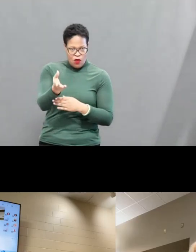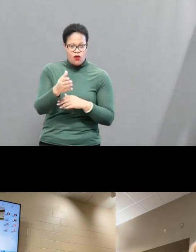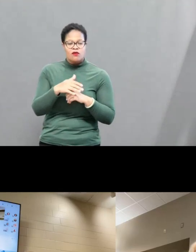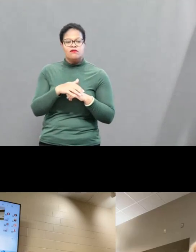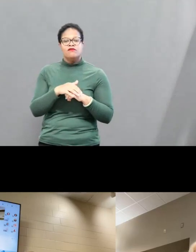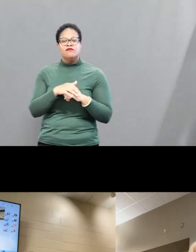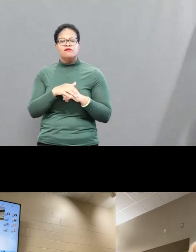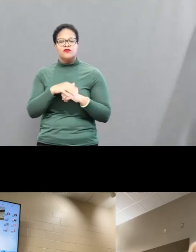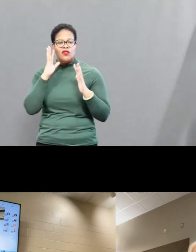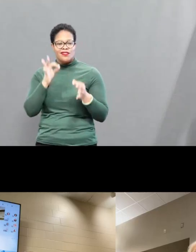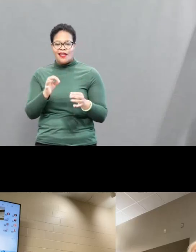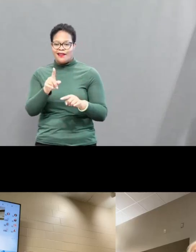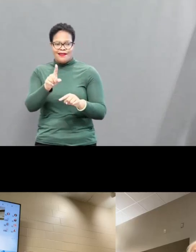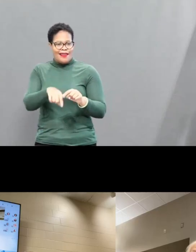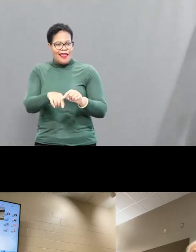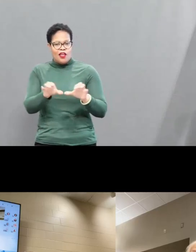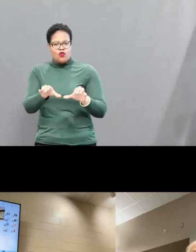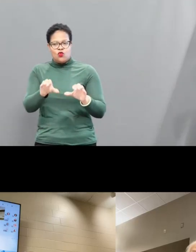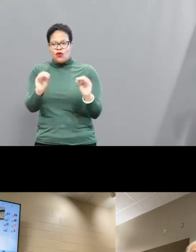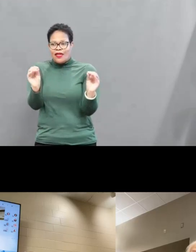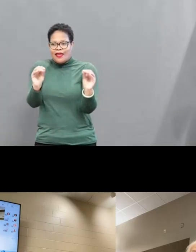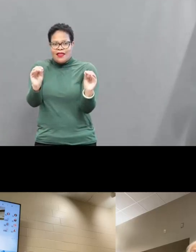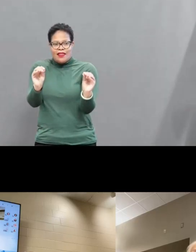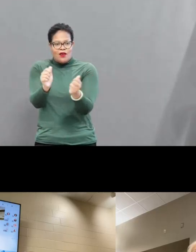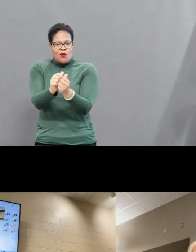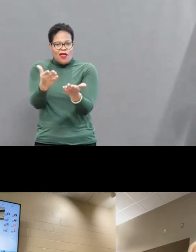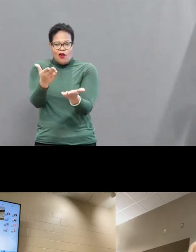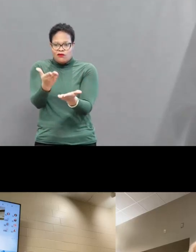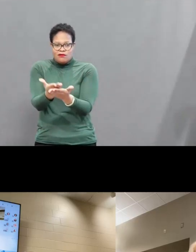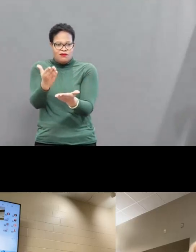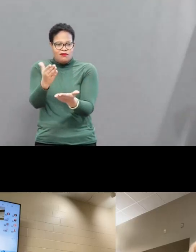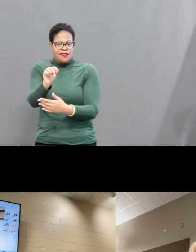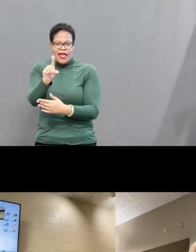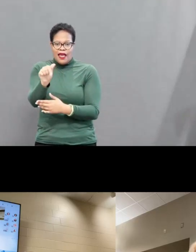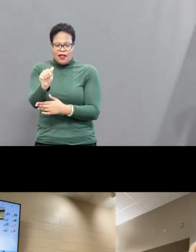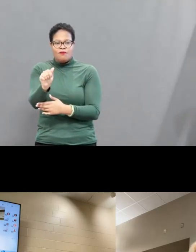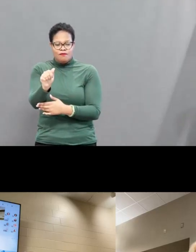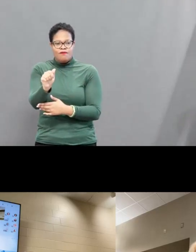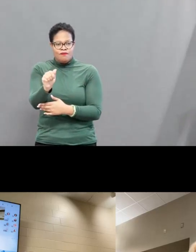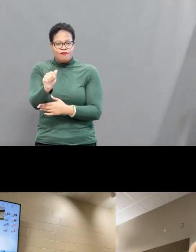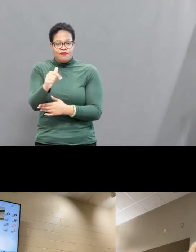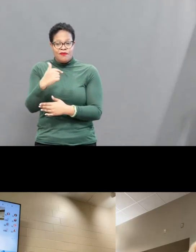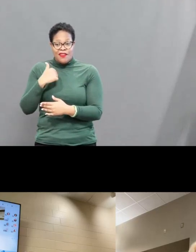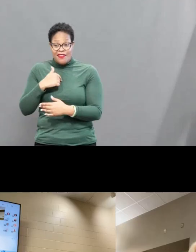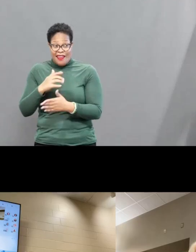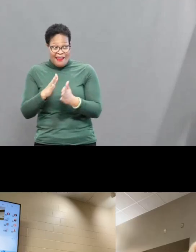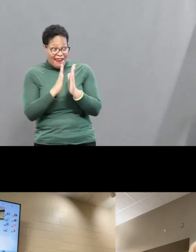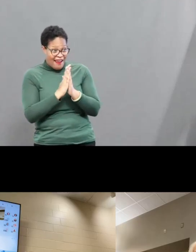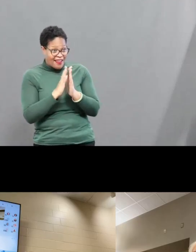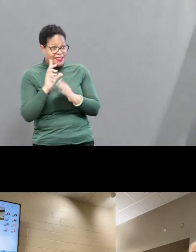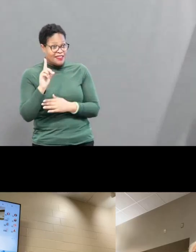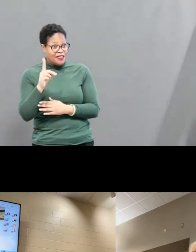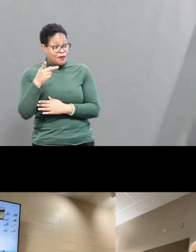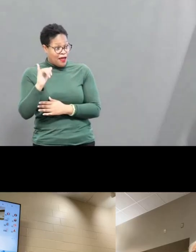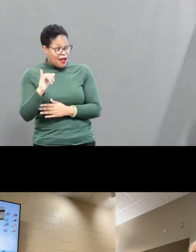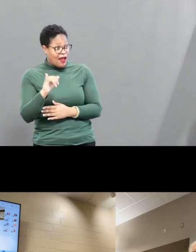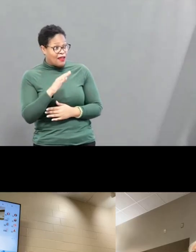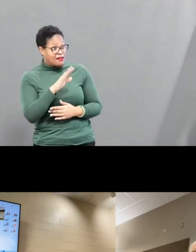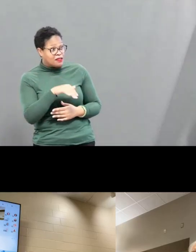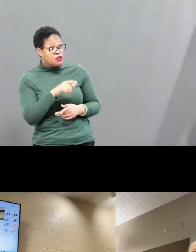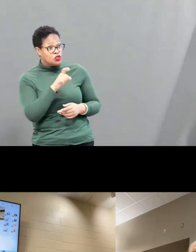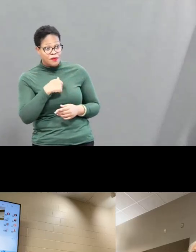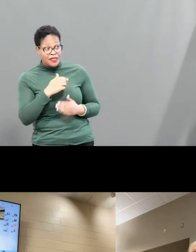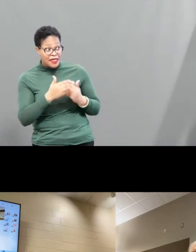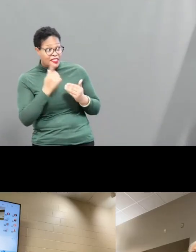do anything without data. They turned to DPI and said, it should be very easy